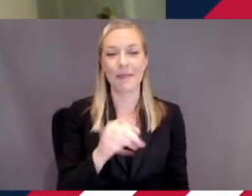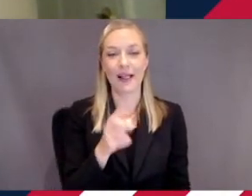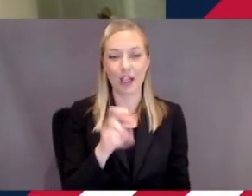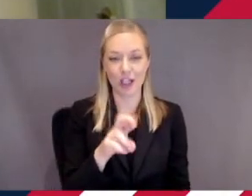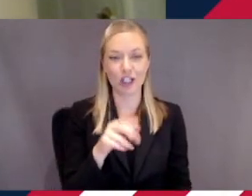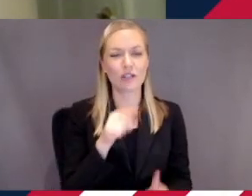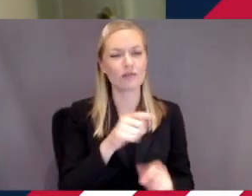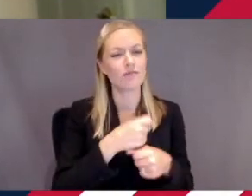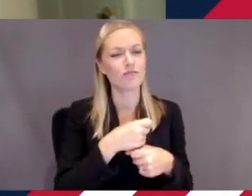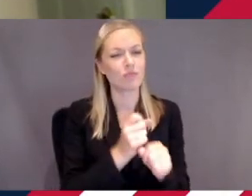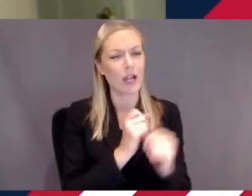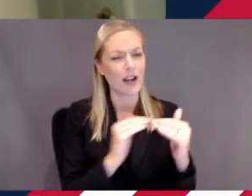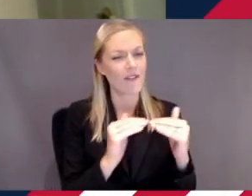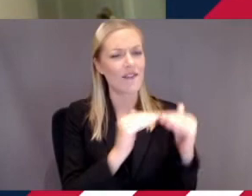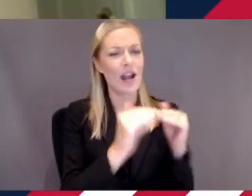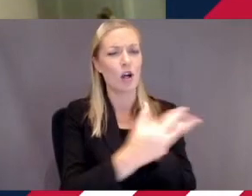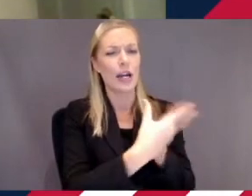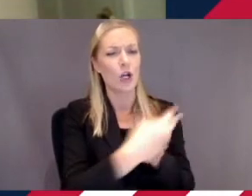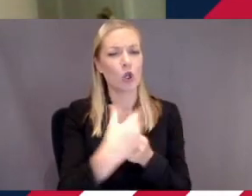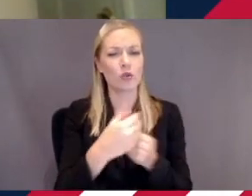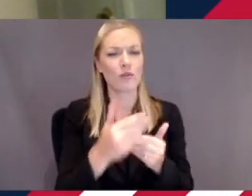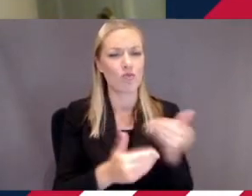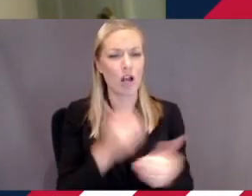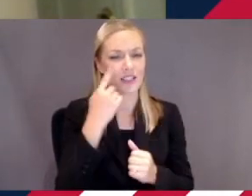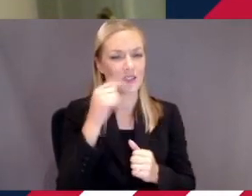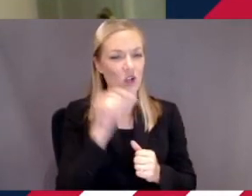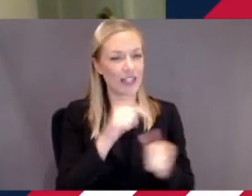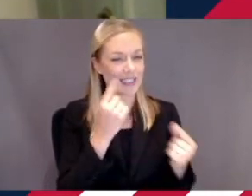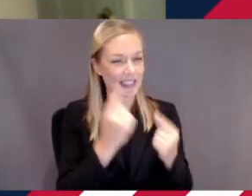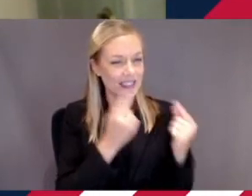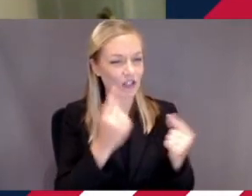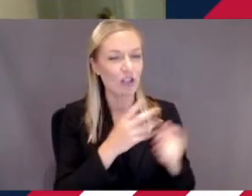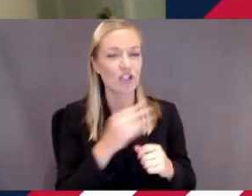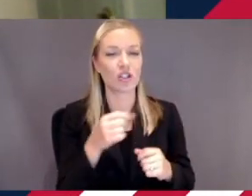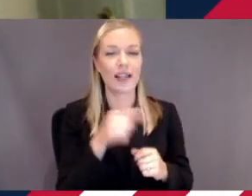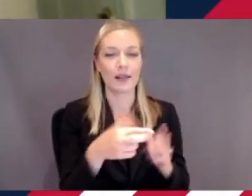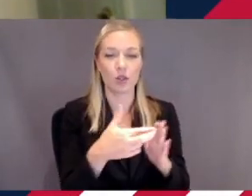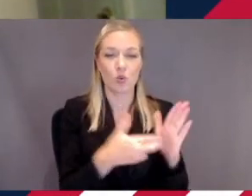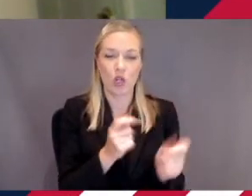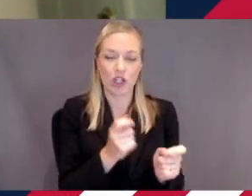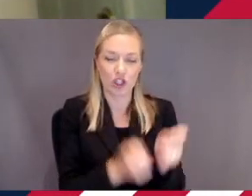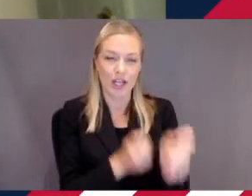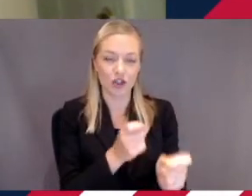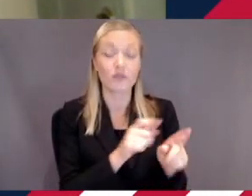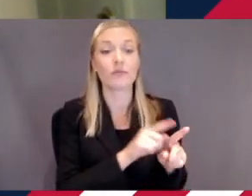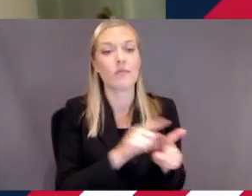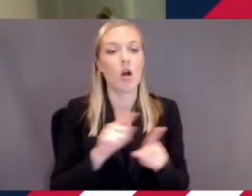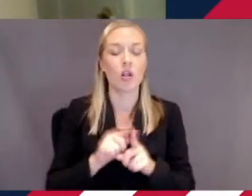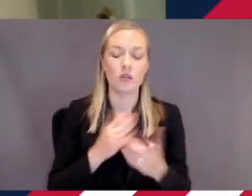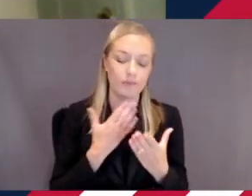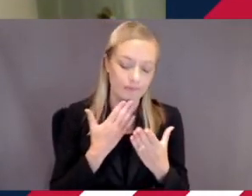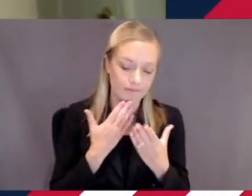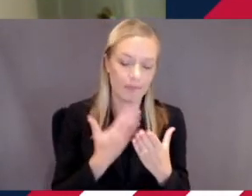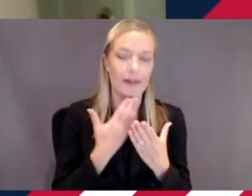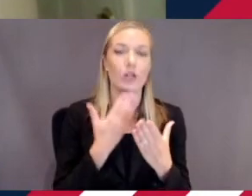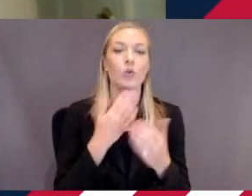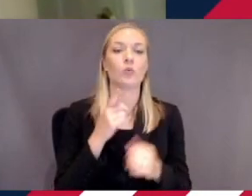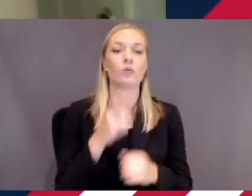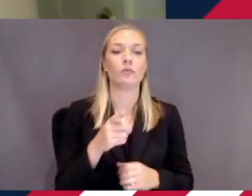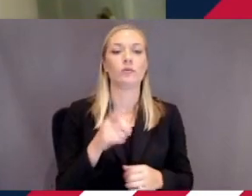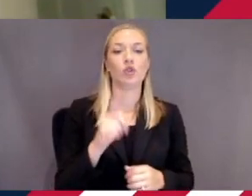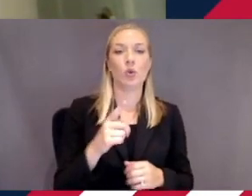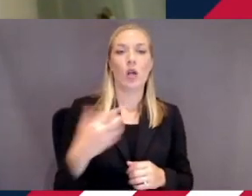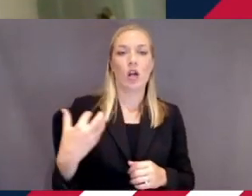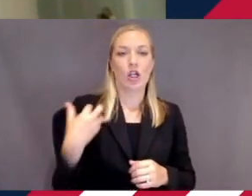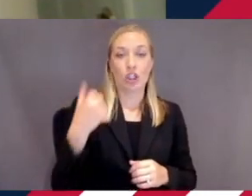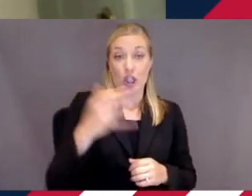rules changes. And of course, we all owe a debt of thanks and gratitude to our chairman, Tom Perez, who with